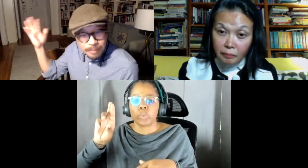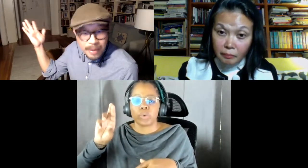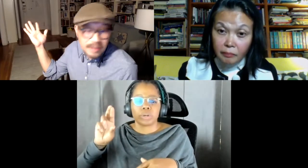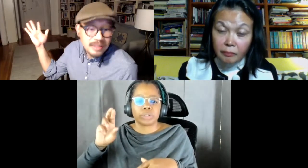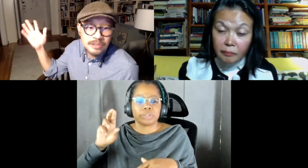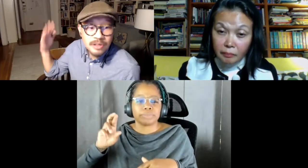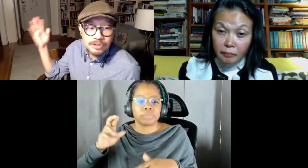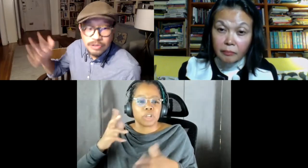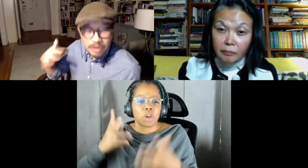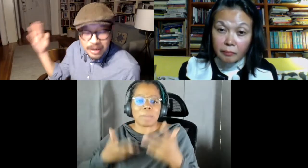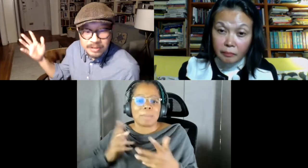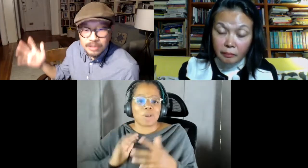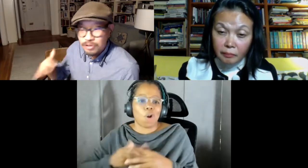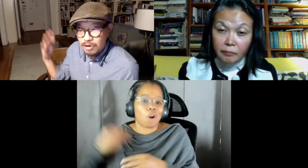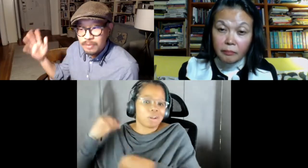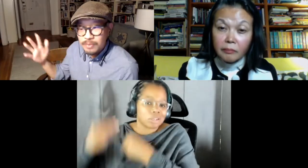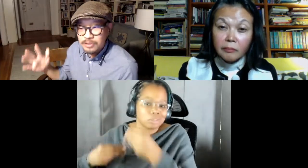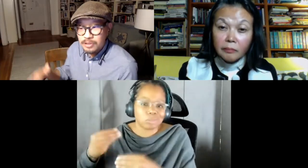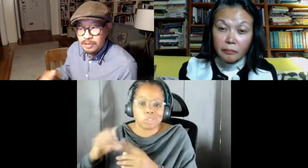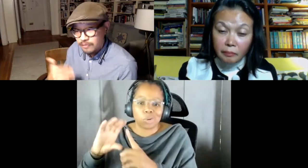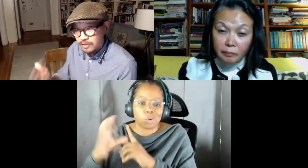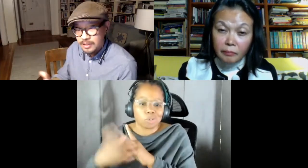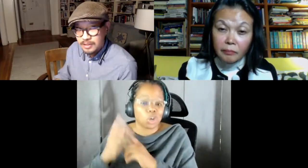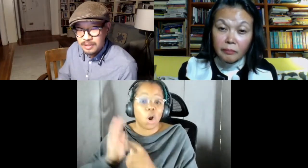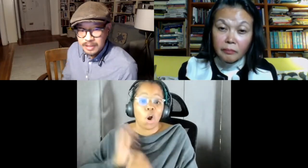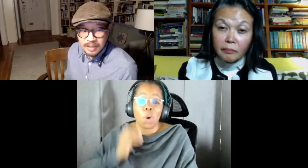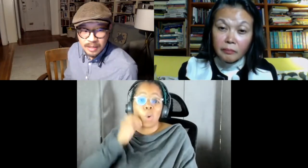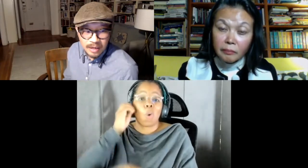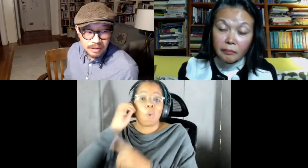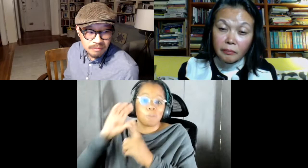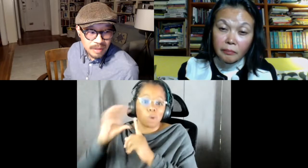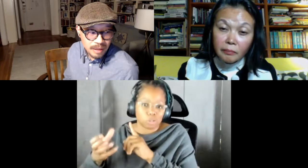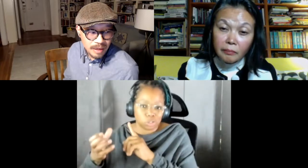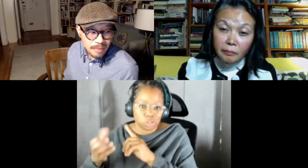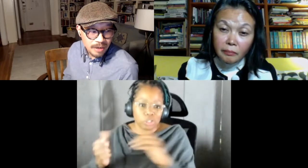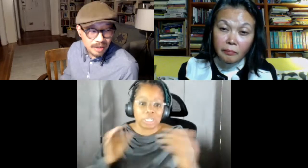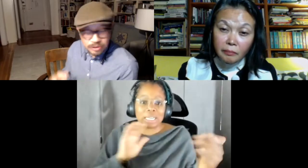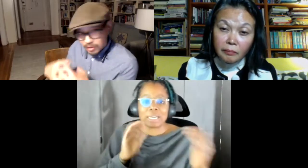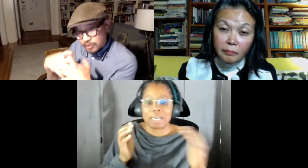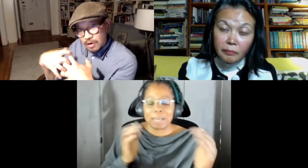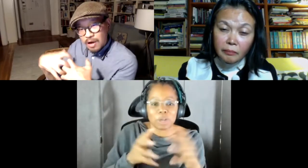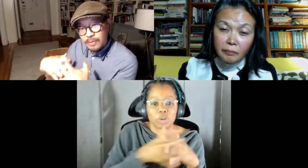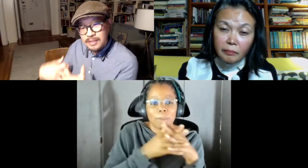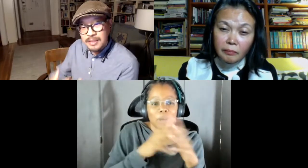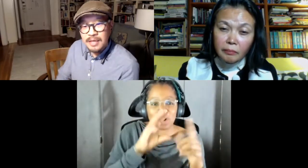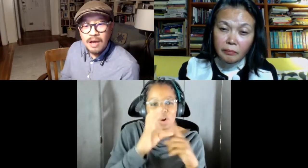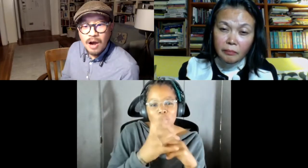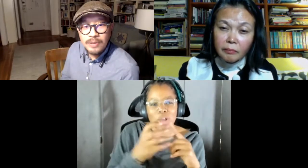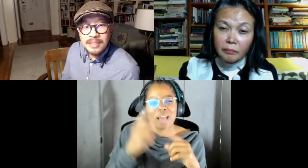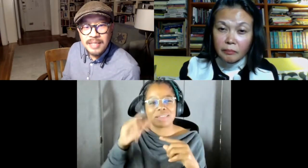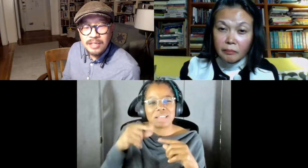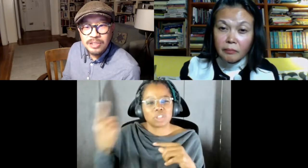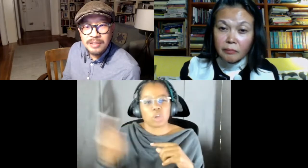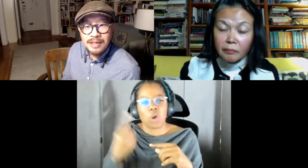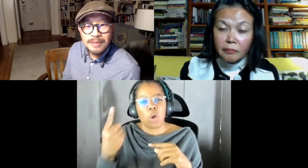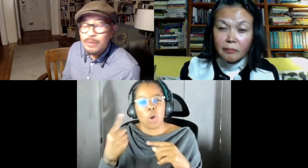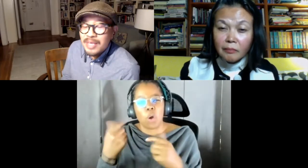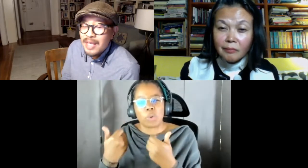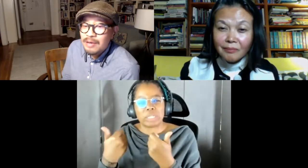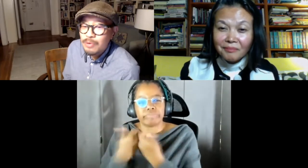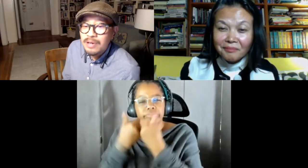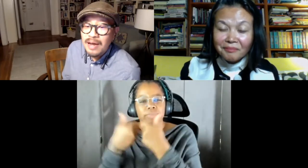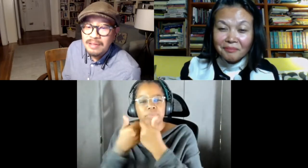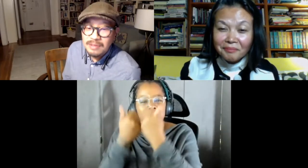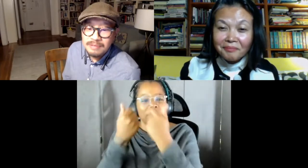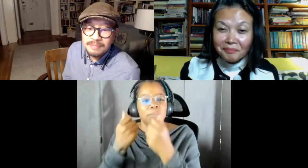our ancestors' culture, our parents' culture, our home culture versus the American culture, and those are always in tension, but we